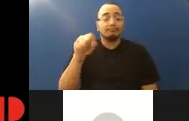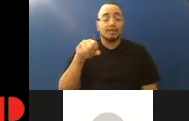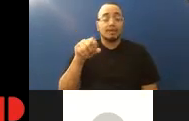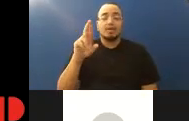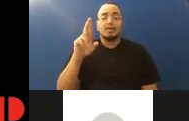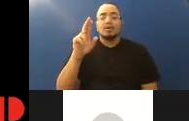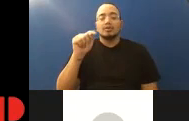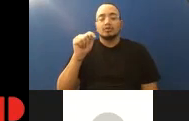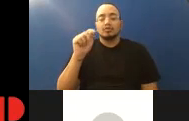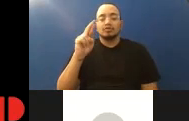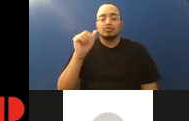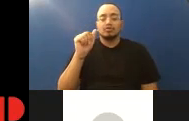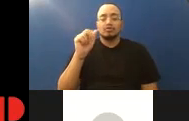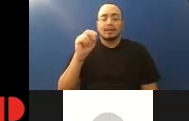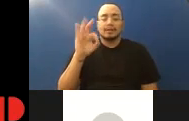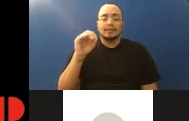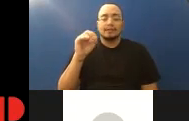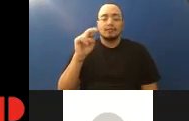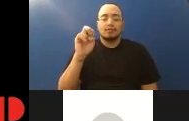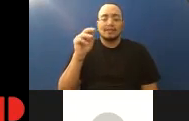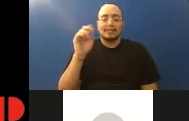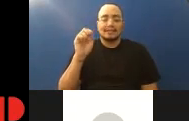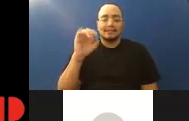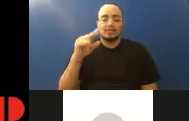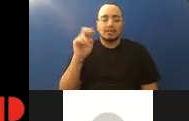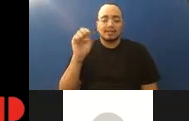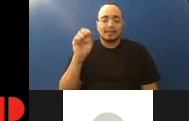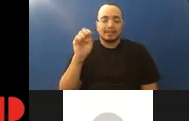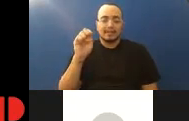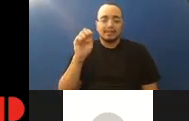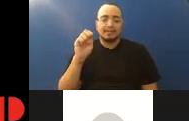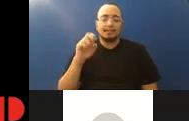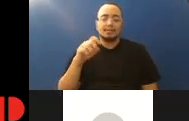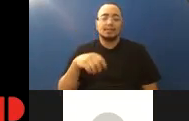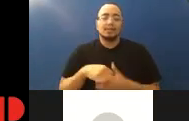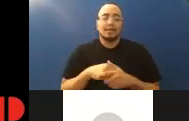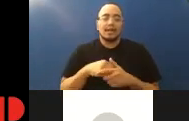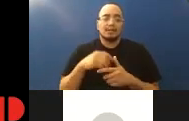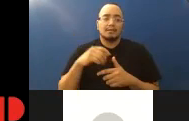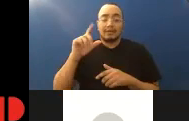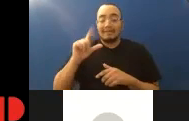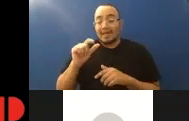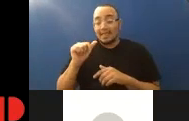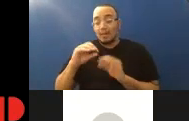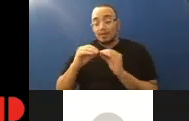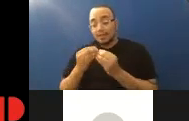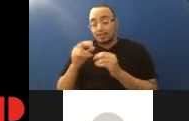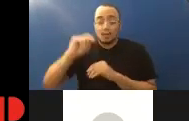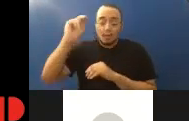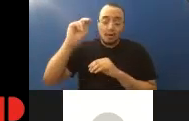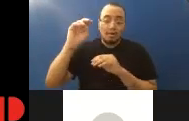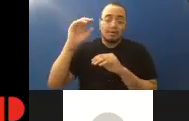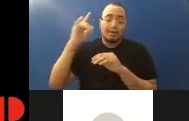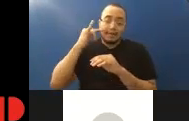we're in the process, like YJC is in LA and APTP is up here in building alternatives to law enforcement and police